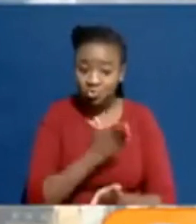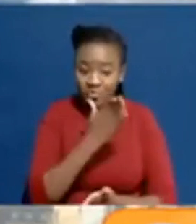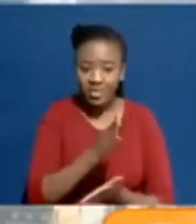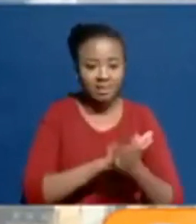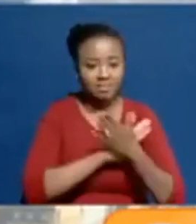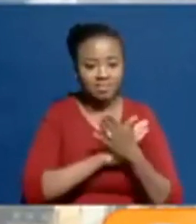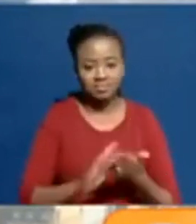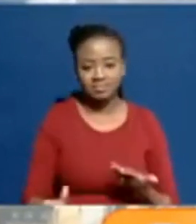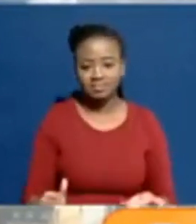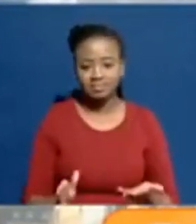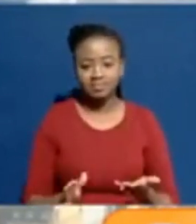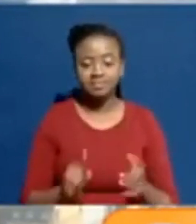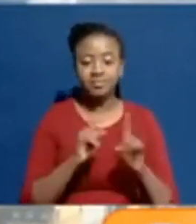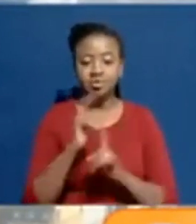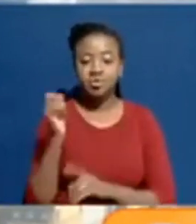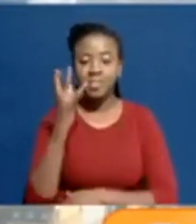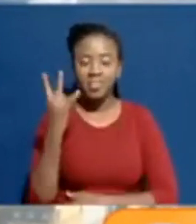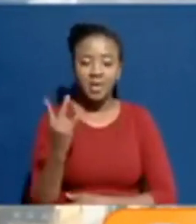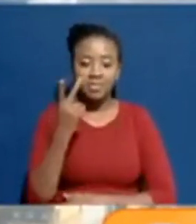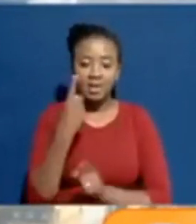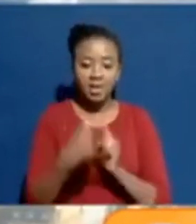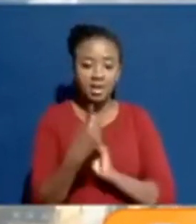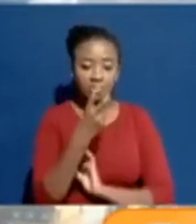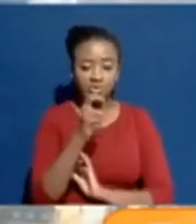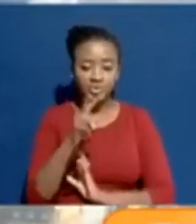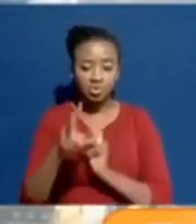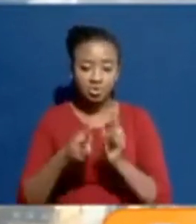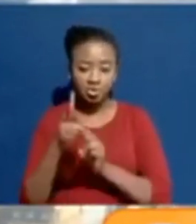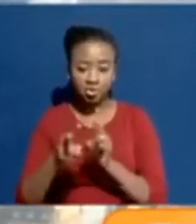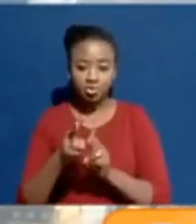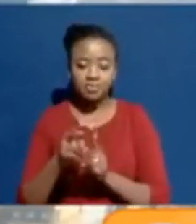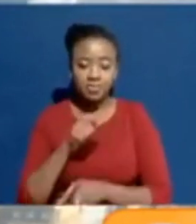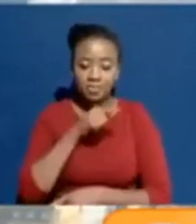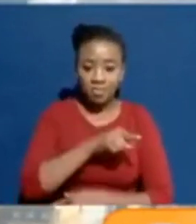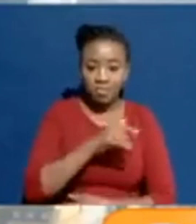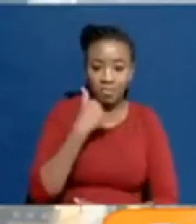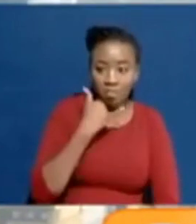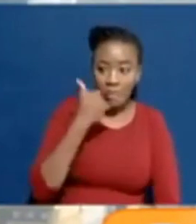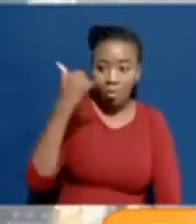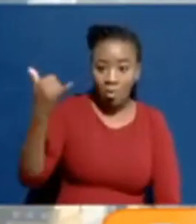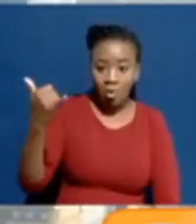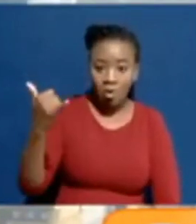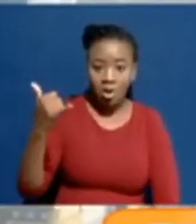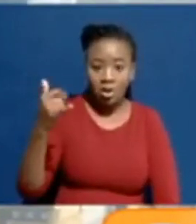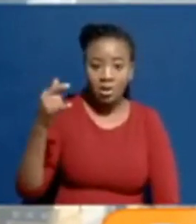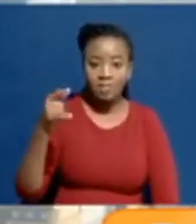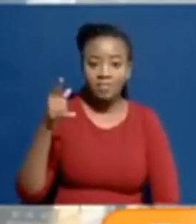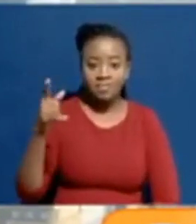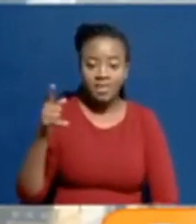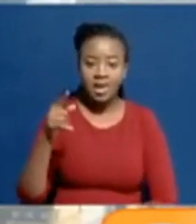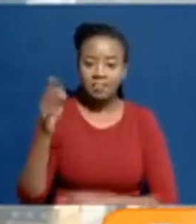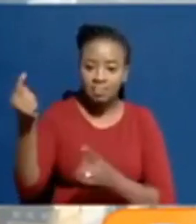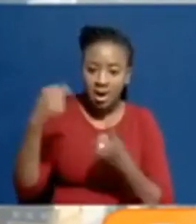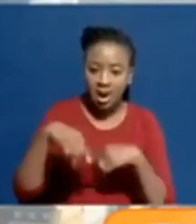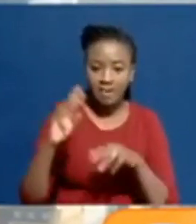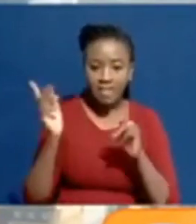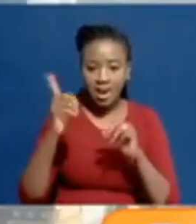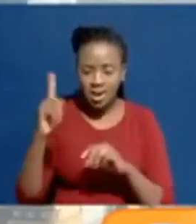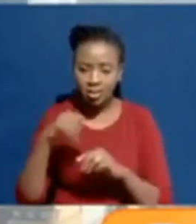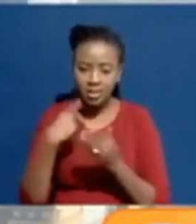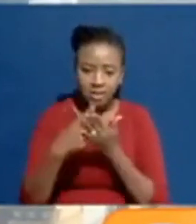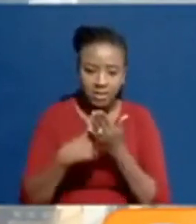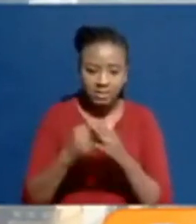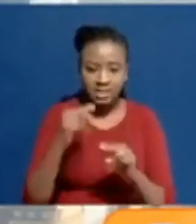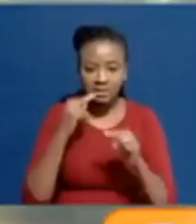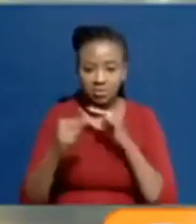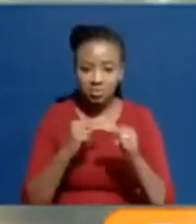avers that in April 2022, Amadi called Bratton Gold Trading Limited at a Nairobi hotel in a bid to reach settlement